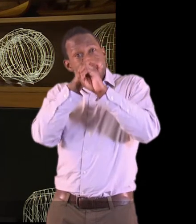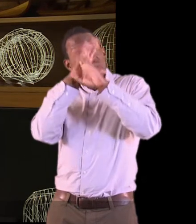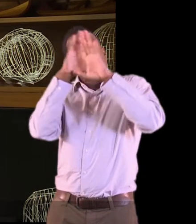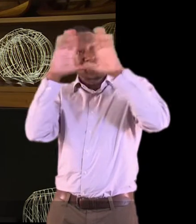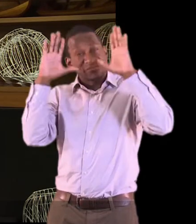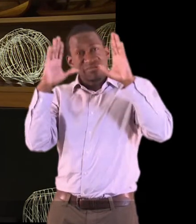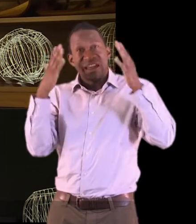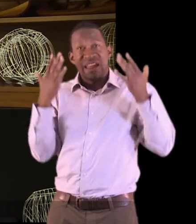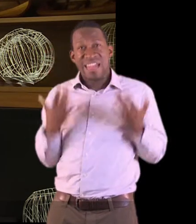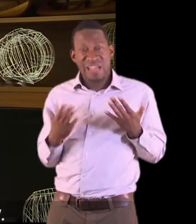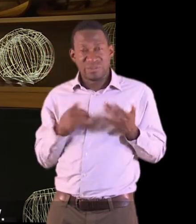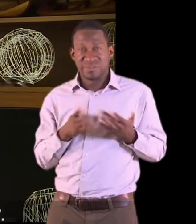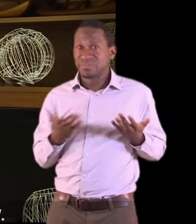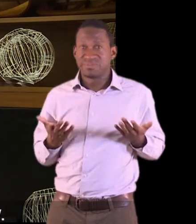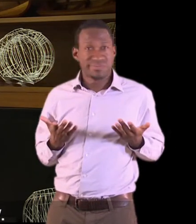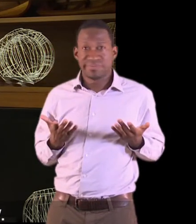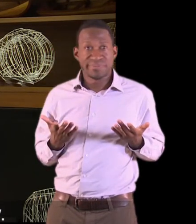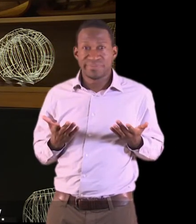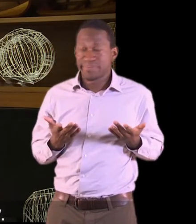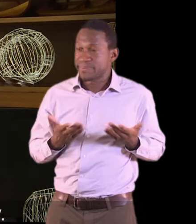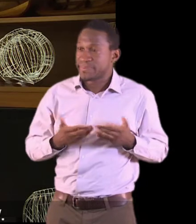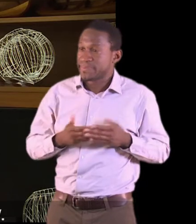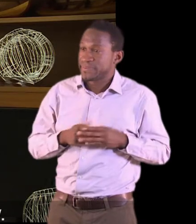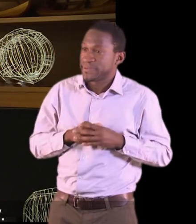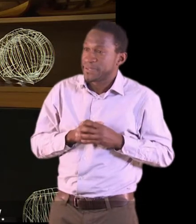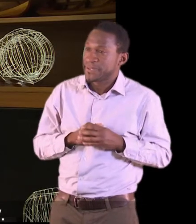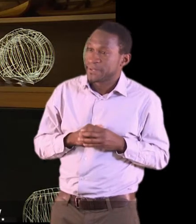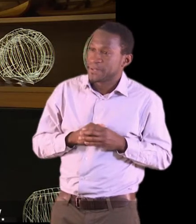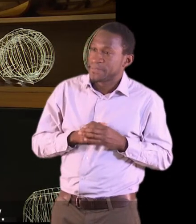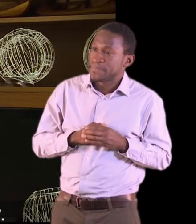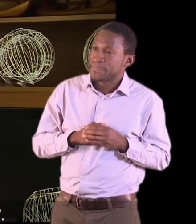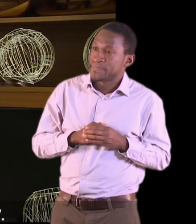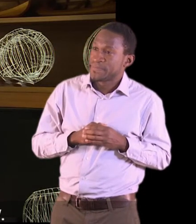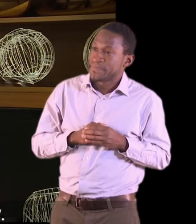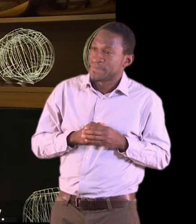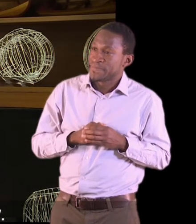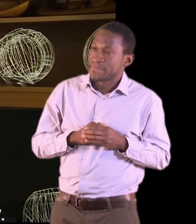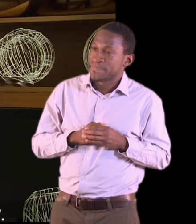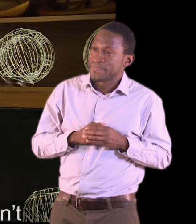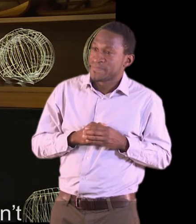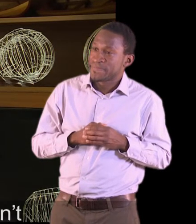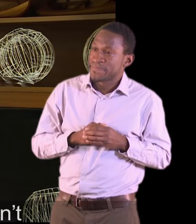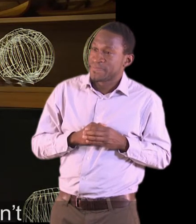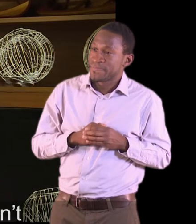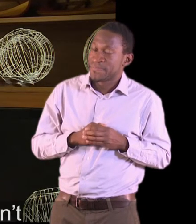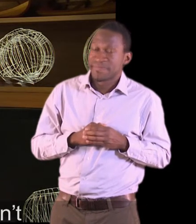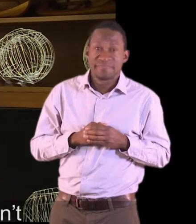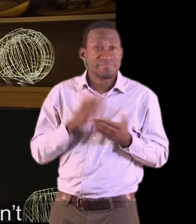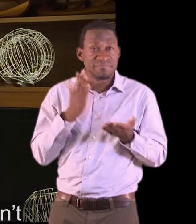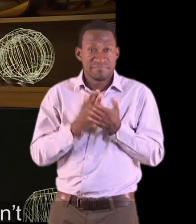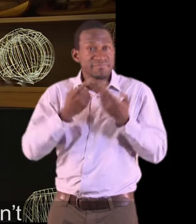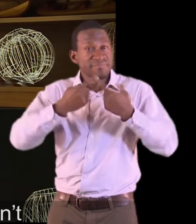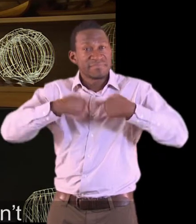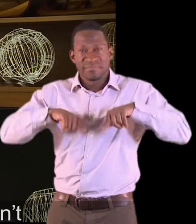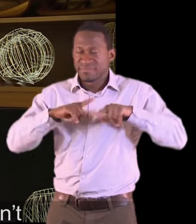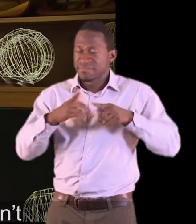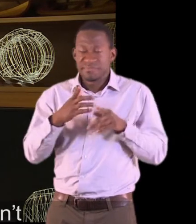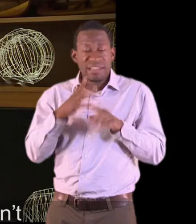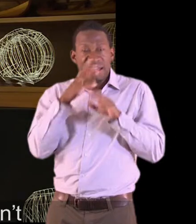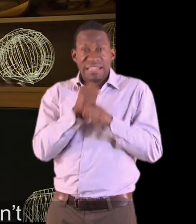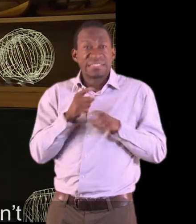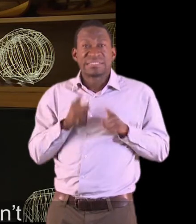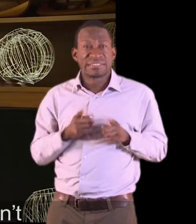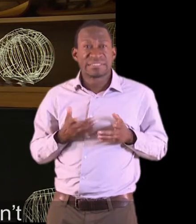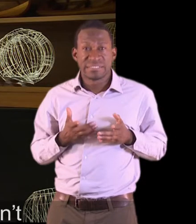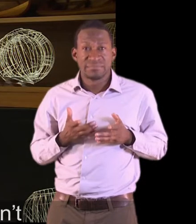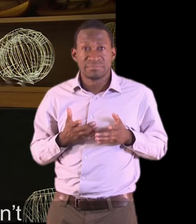It was awful. I can visualise it now. And we hated it. We couldn't do a thing